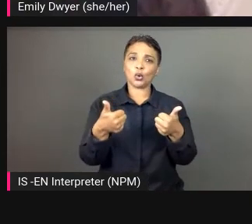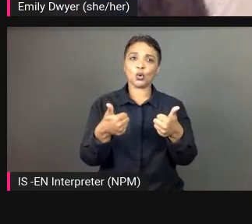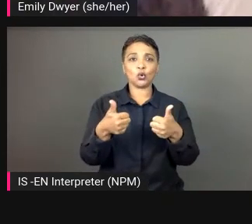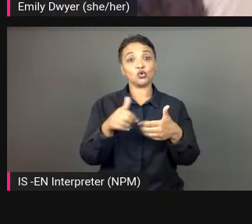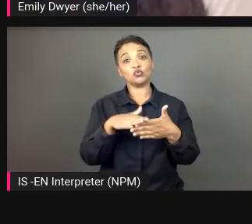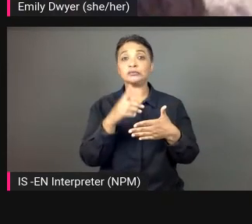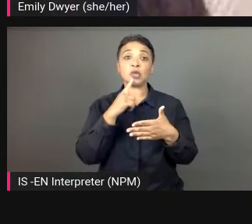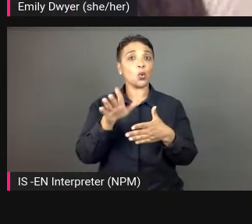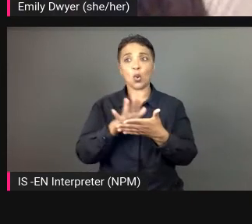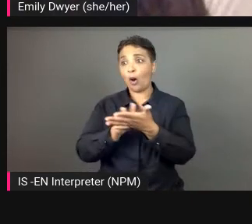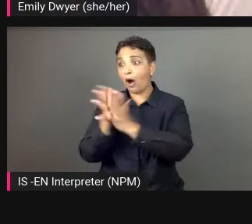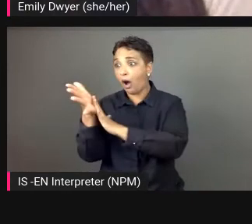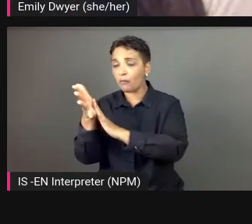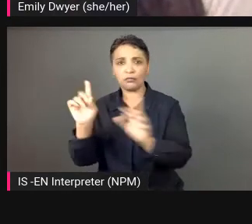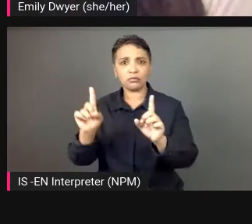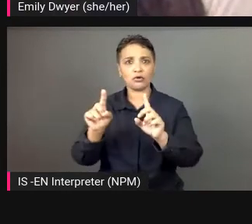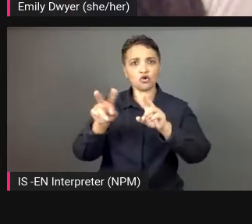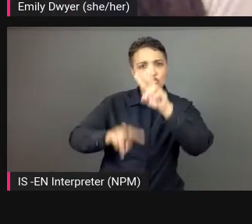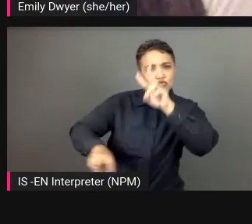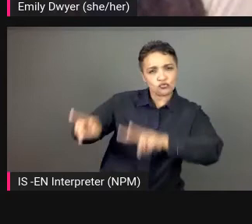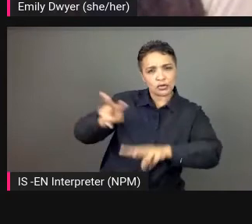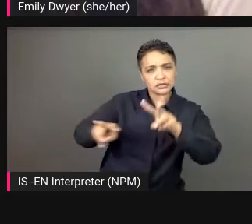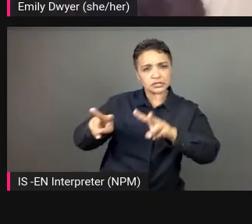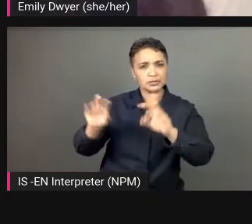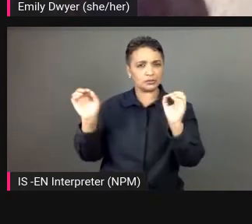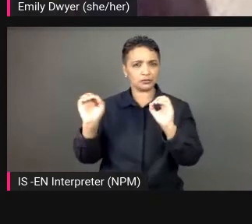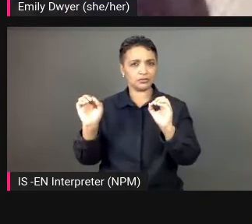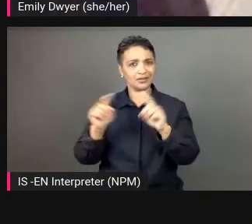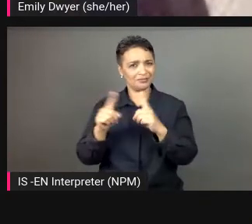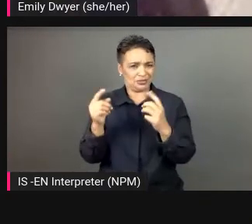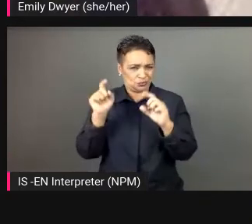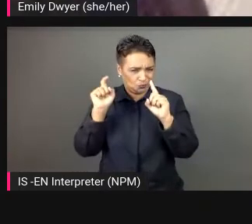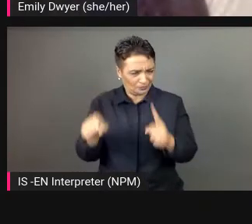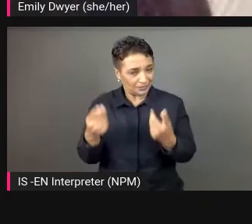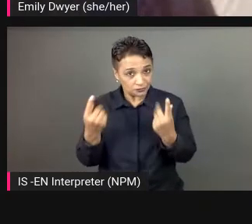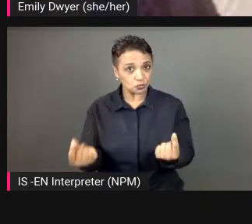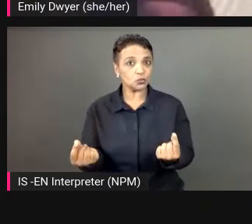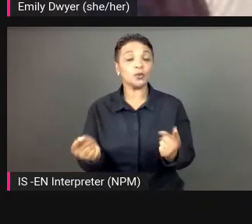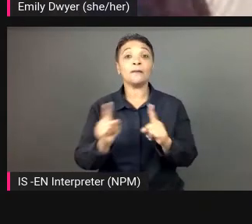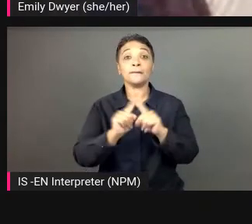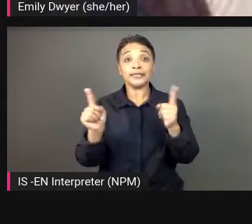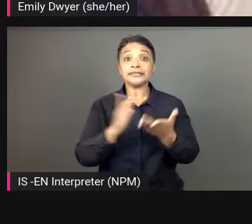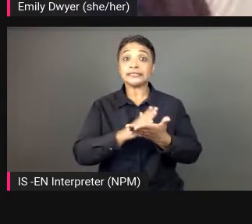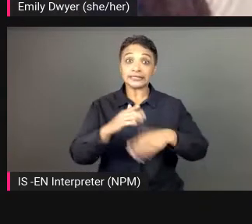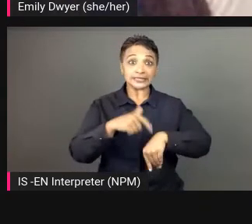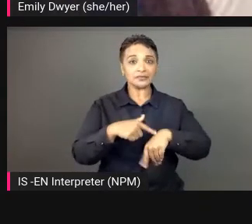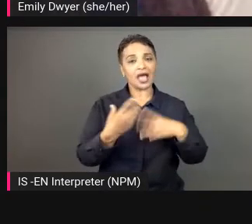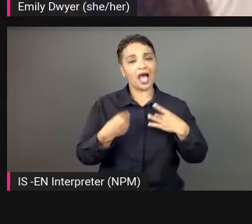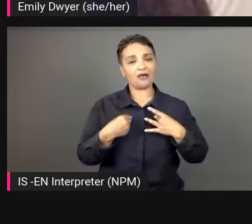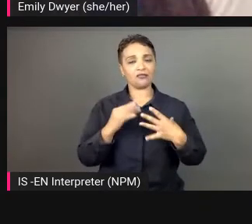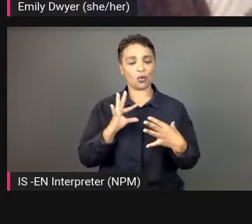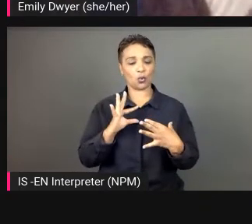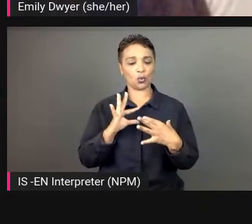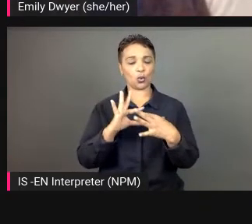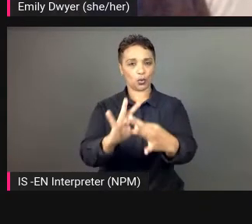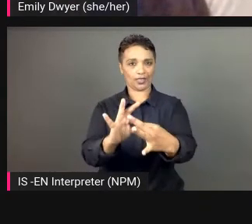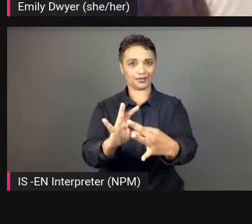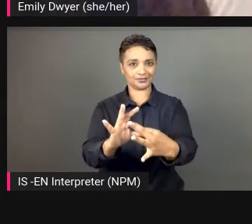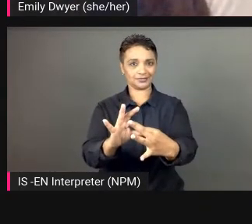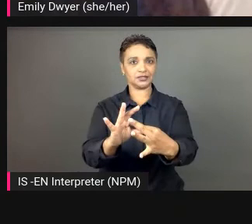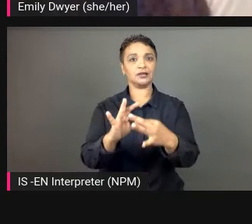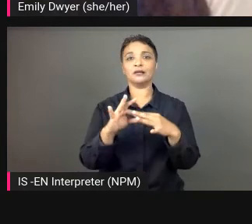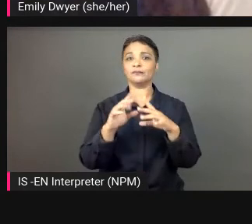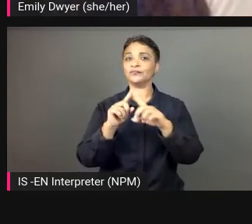and risk assessments and so forth that need to be done, but sometimes the fact that we haven't connected with organisations